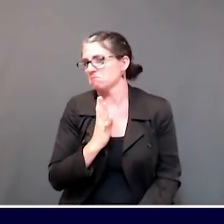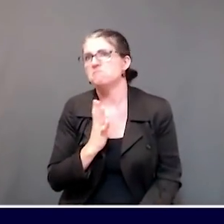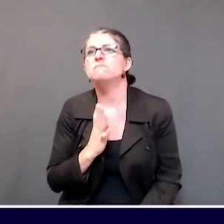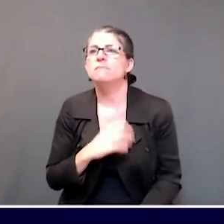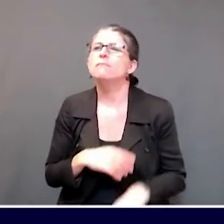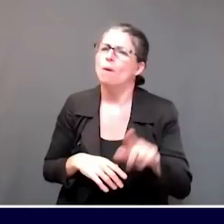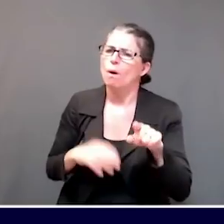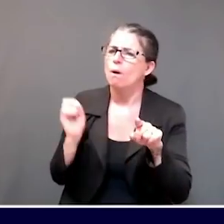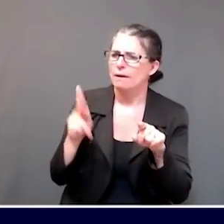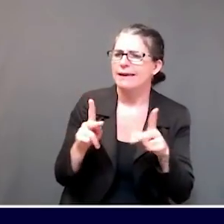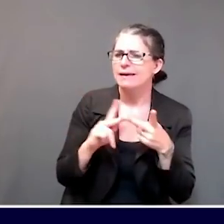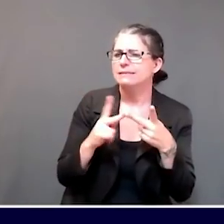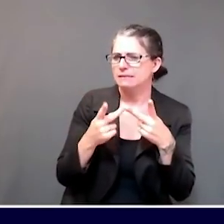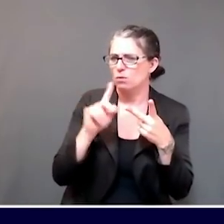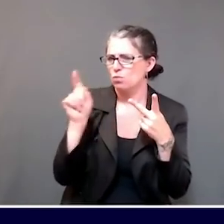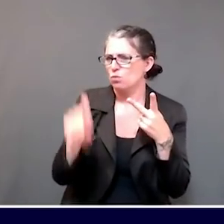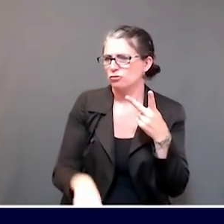with